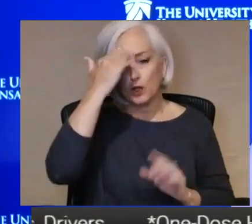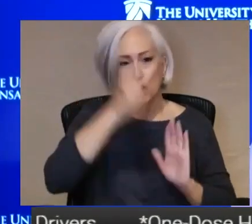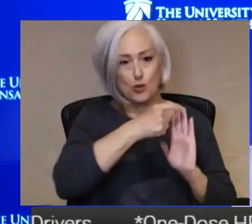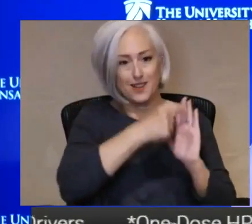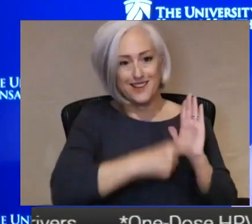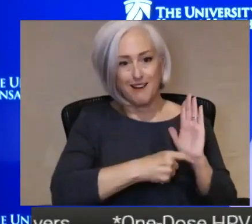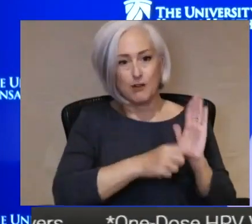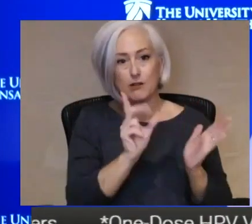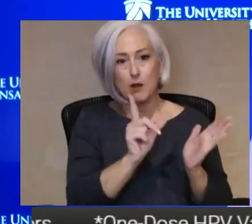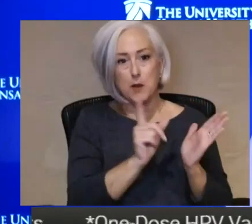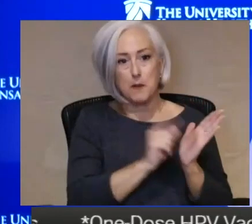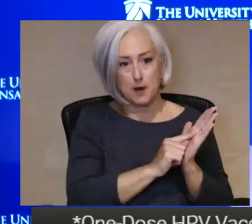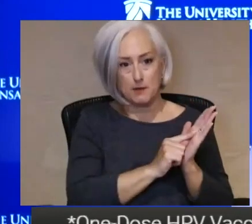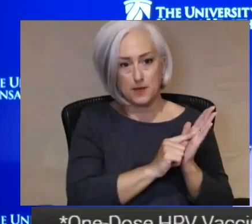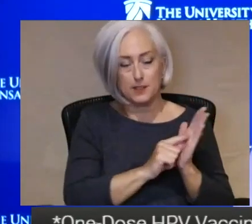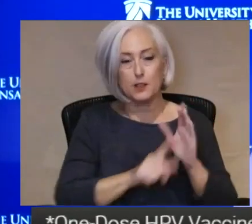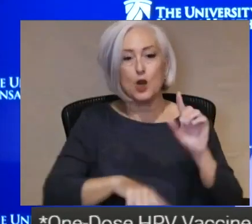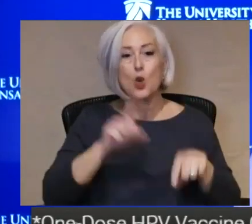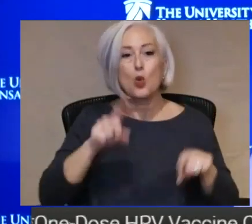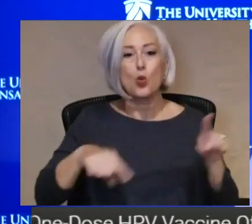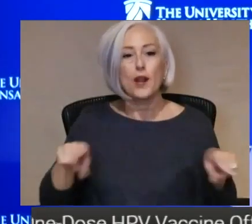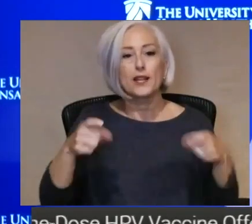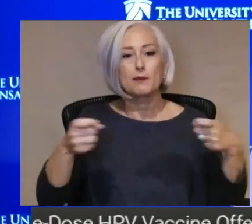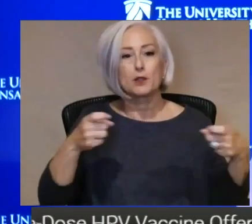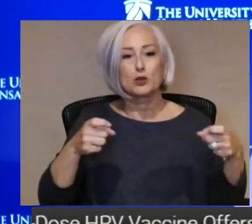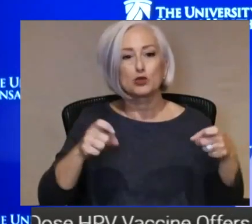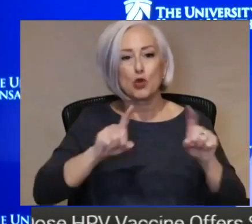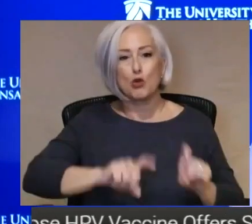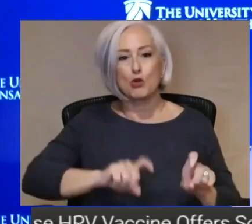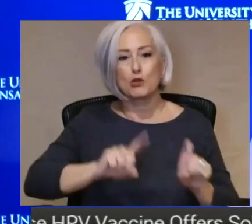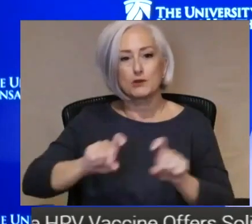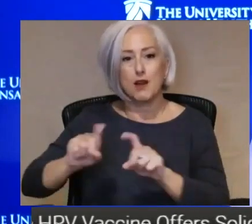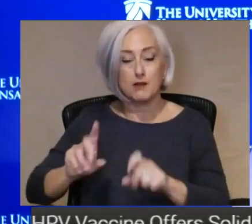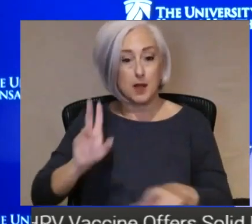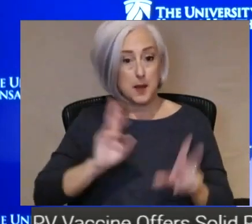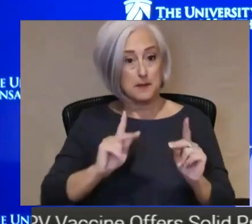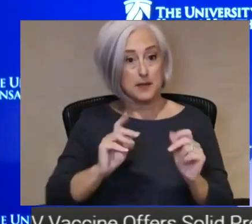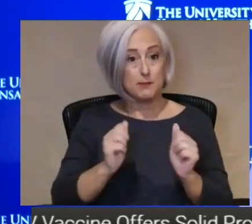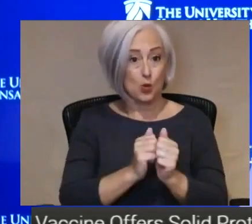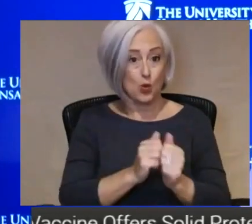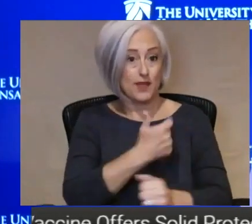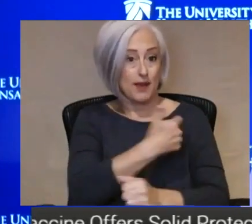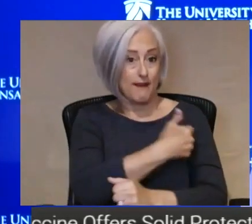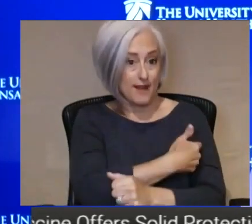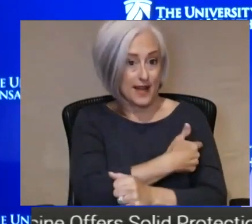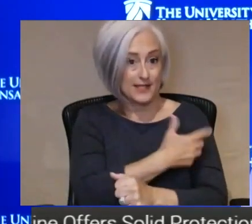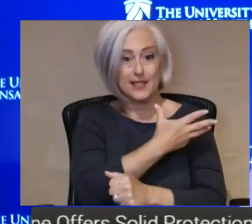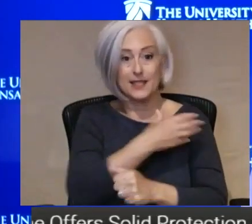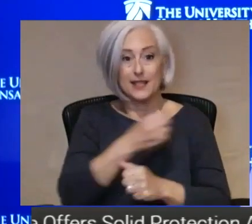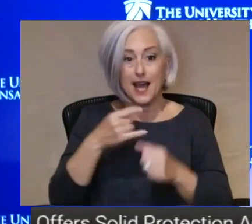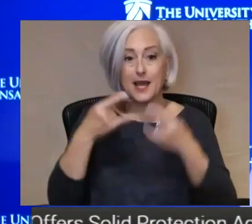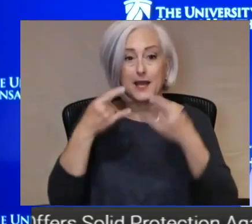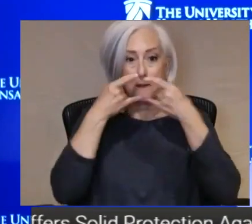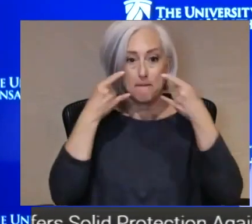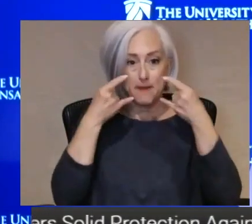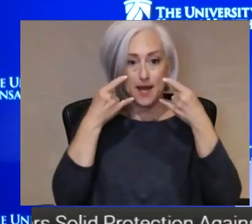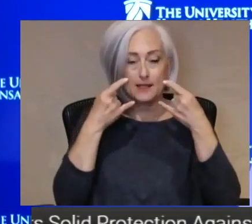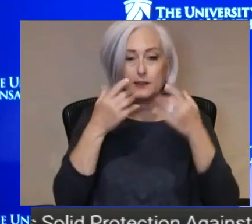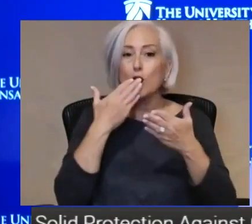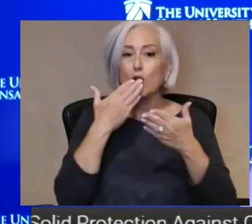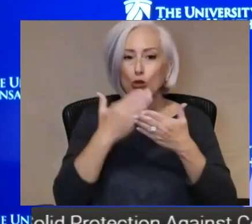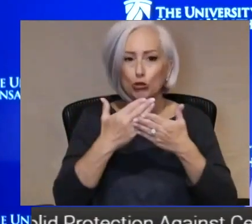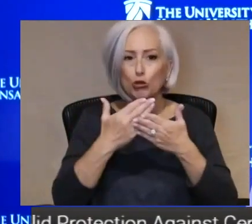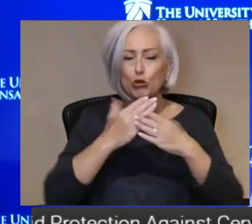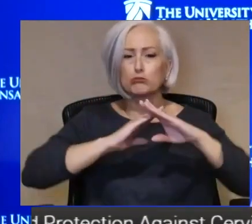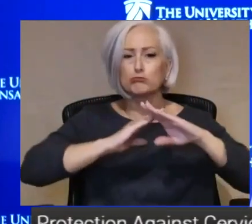was a randomized control trial, those people that were vaccinated and masked, they still had very good protection against infection, even